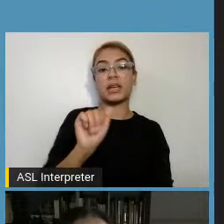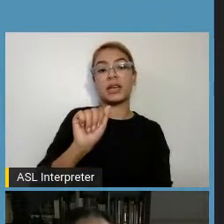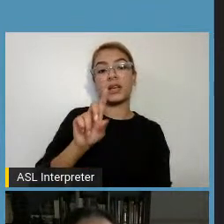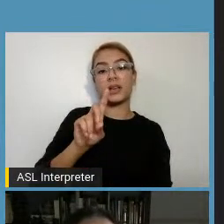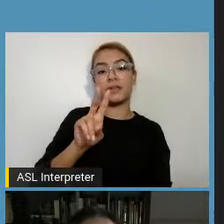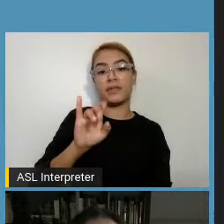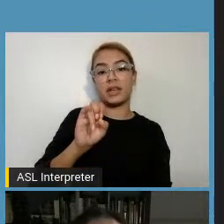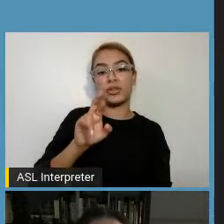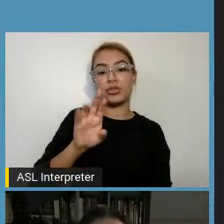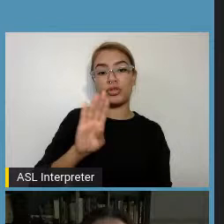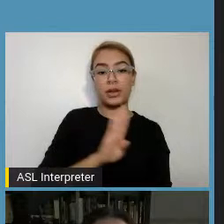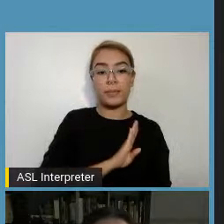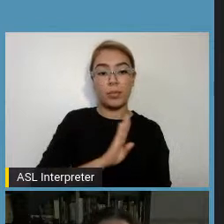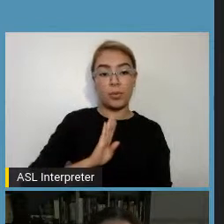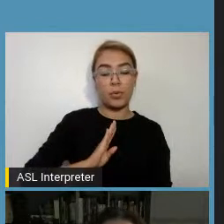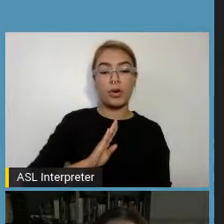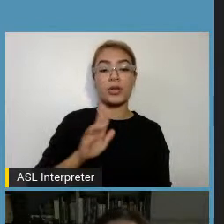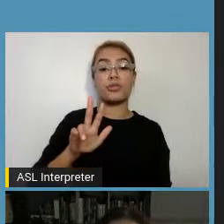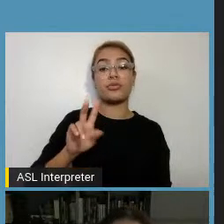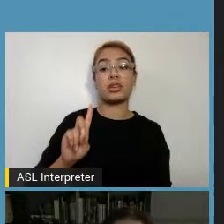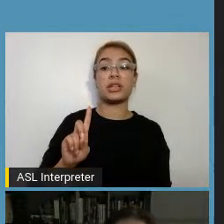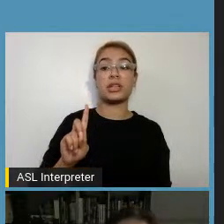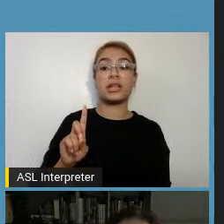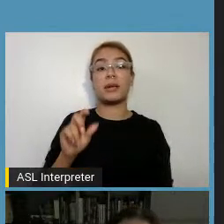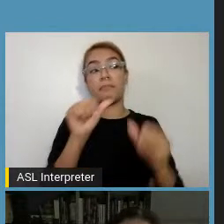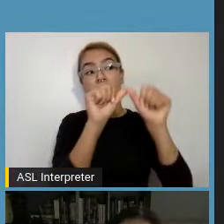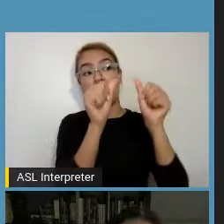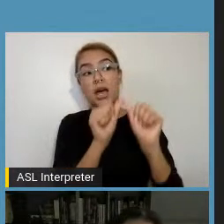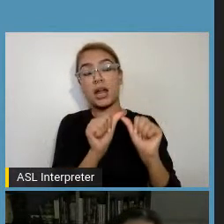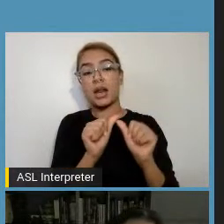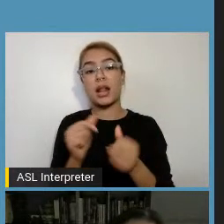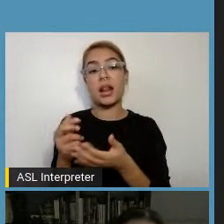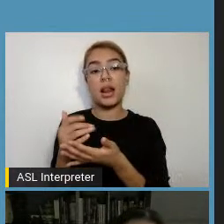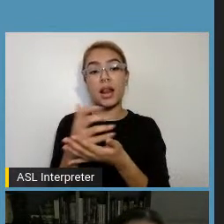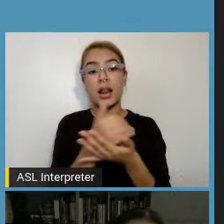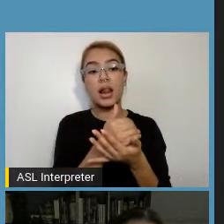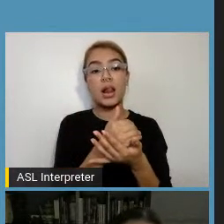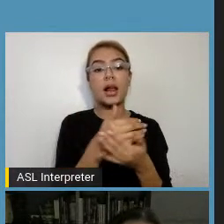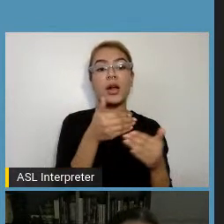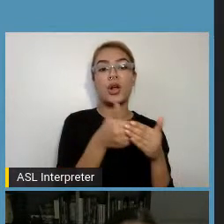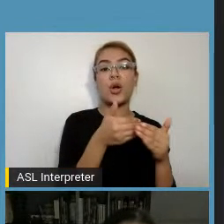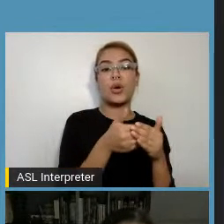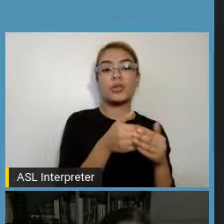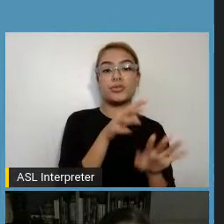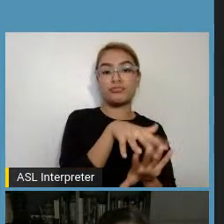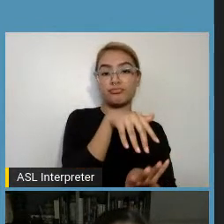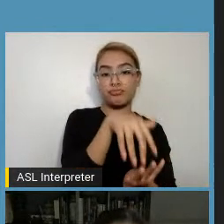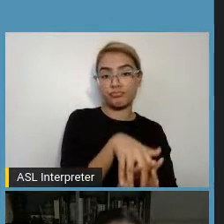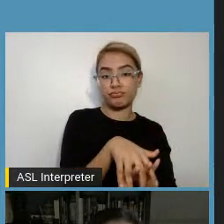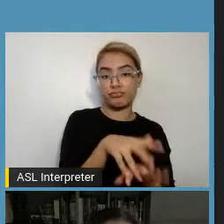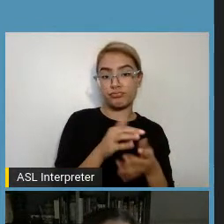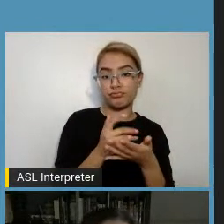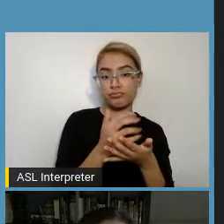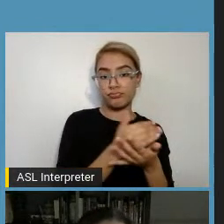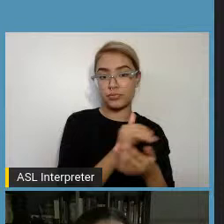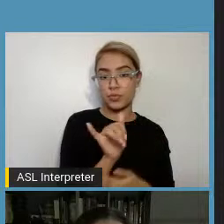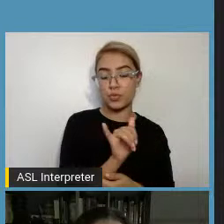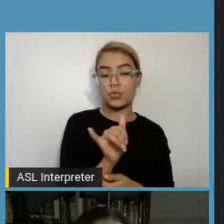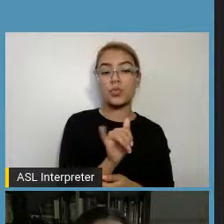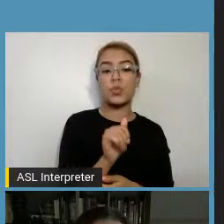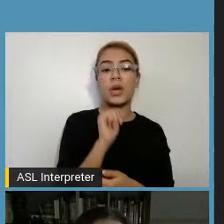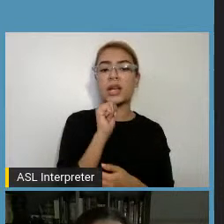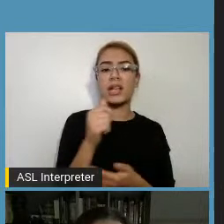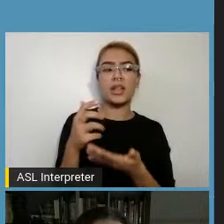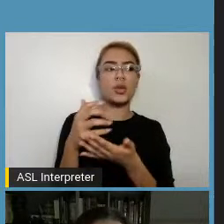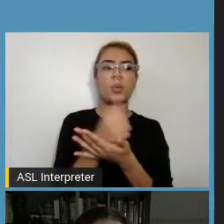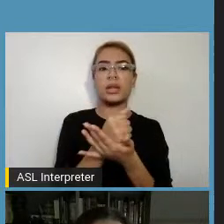3D modeling and collections have been around our Native American collection, is that it's not the